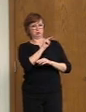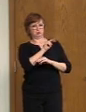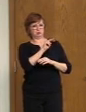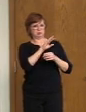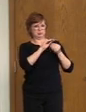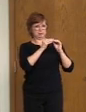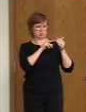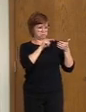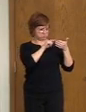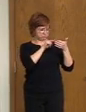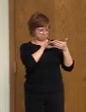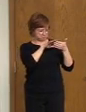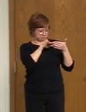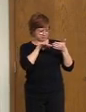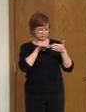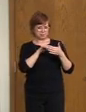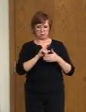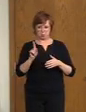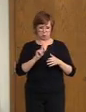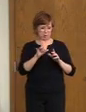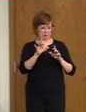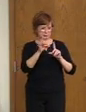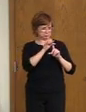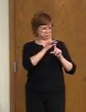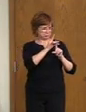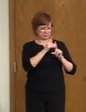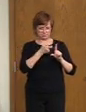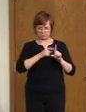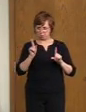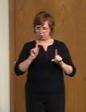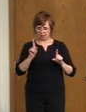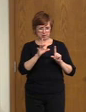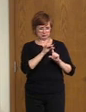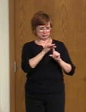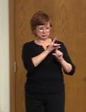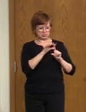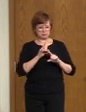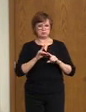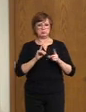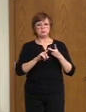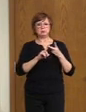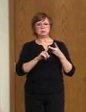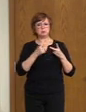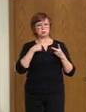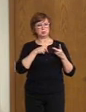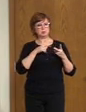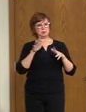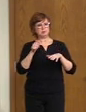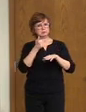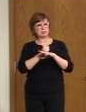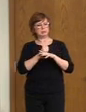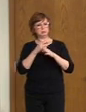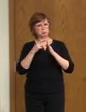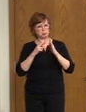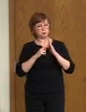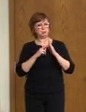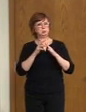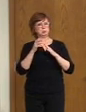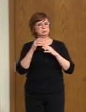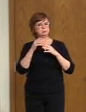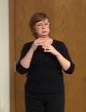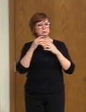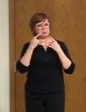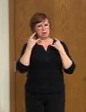transmission very closely. We're obviously monitoring the interventions we have put in place and their impact, and the interventions